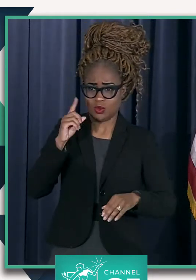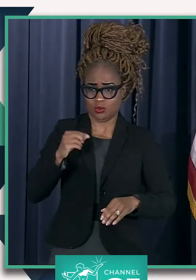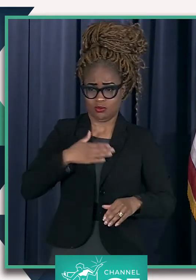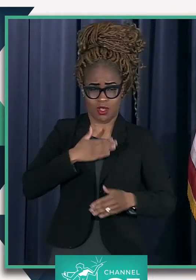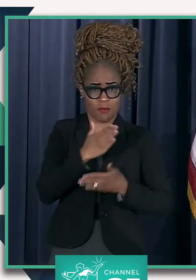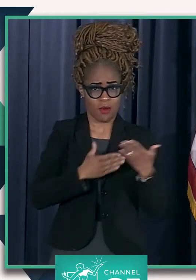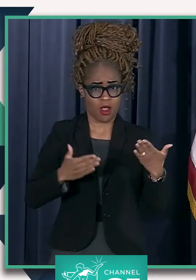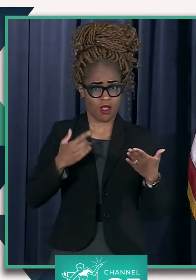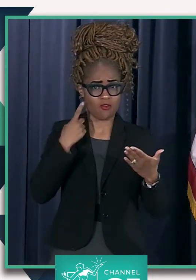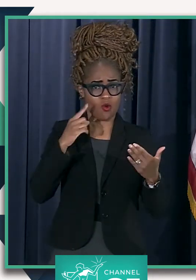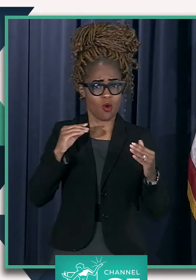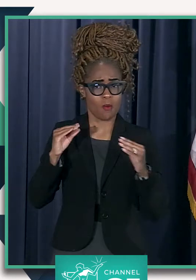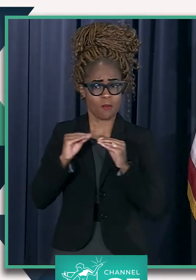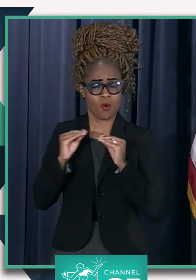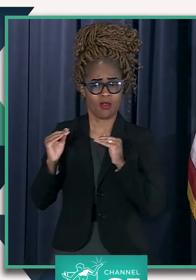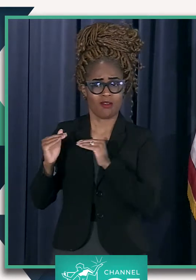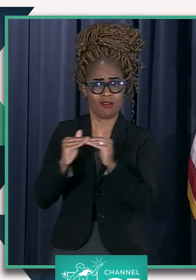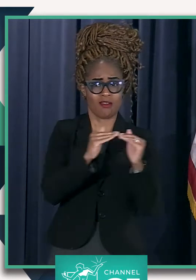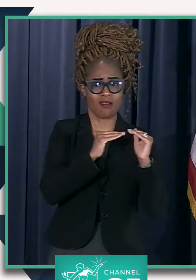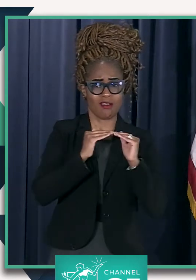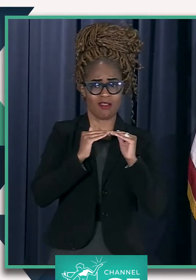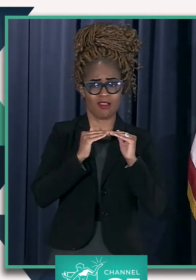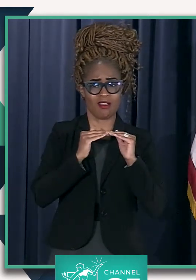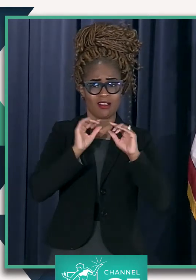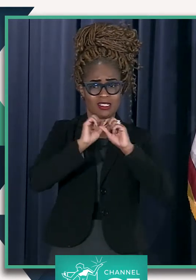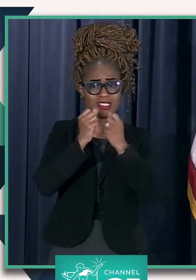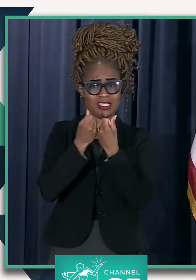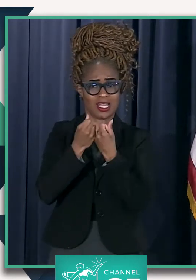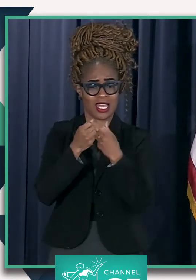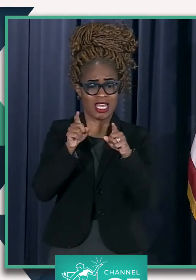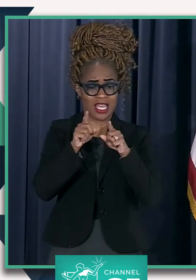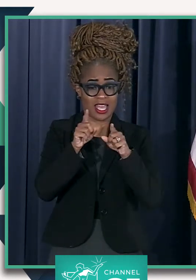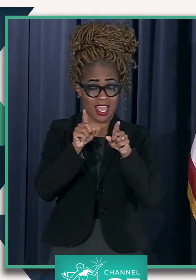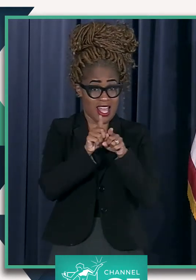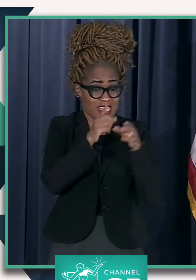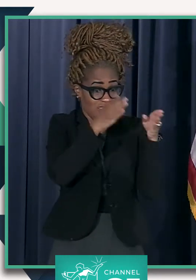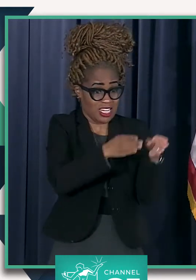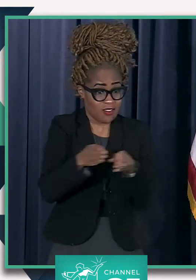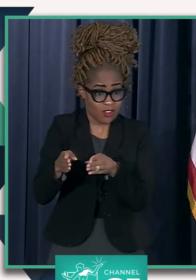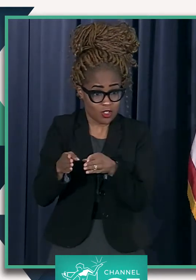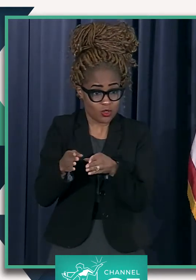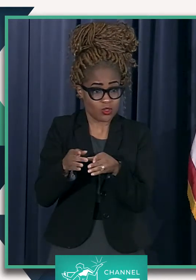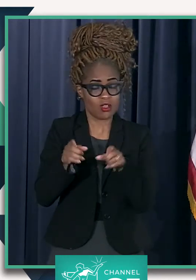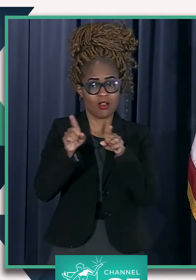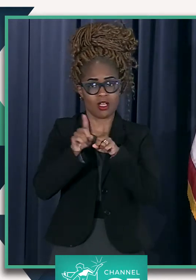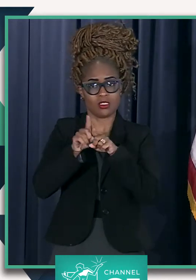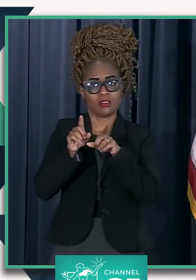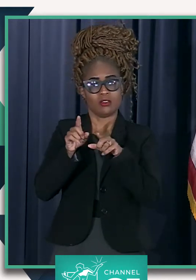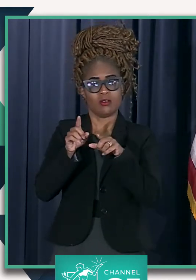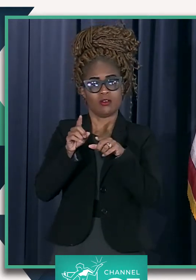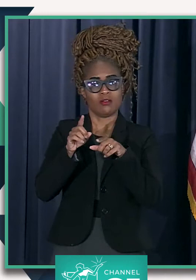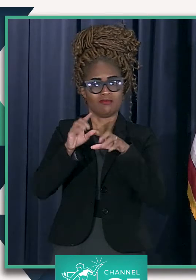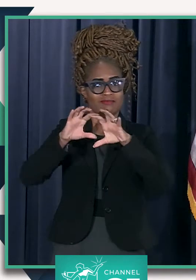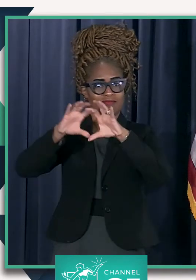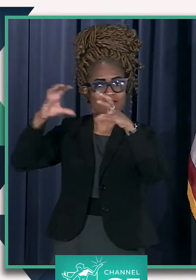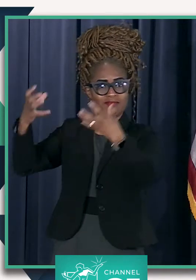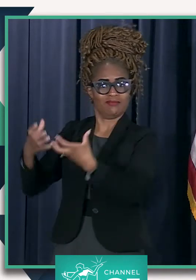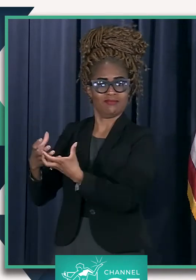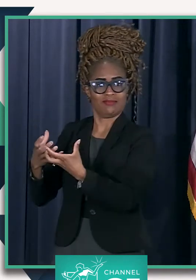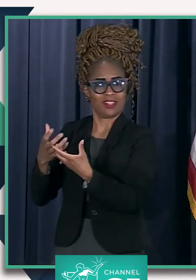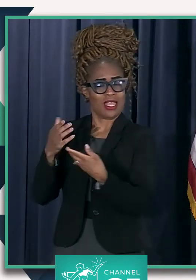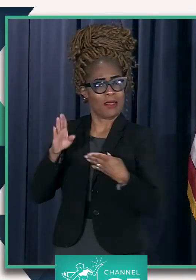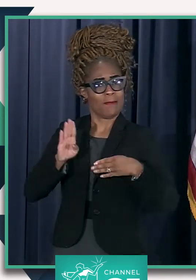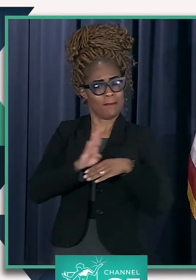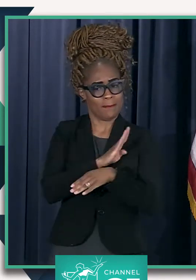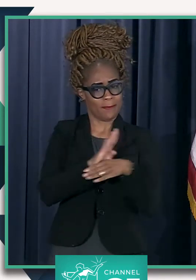equitable society. Each of us as individuals and each of us as institutions to do even more. And business needs to be an